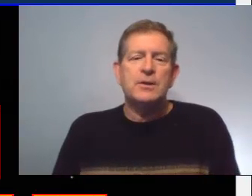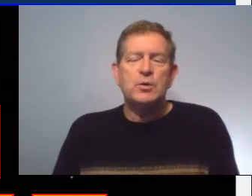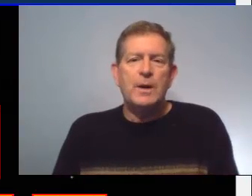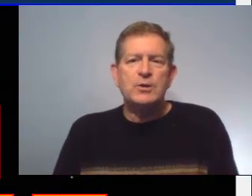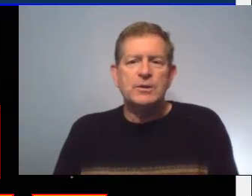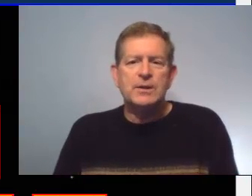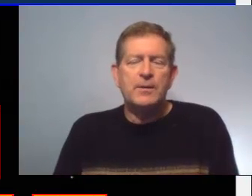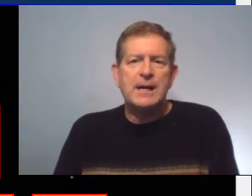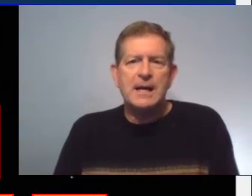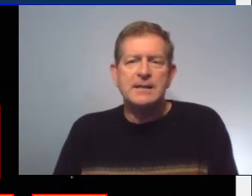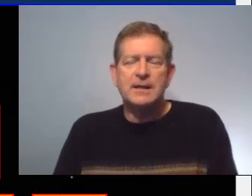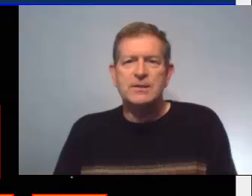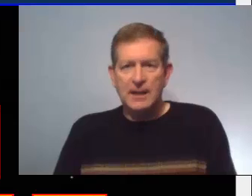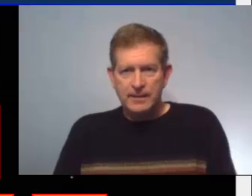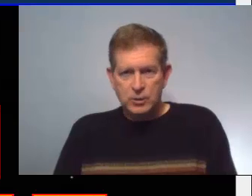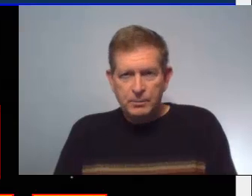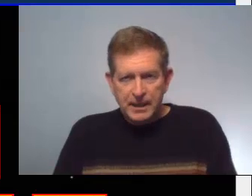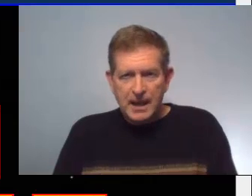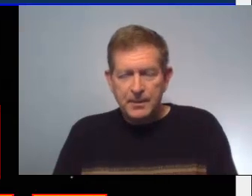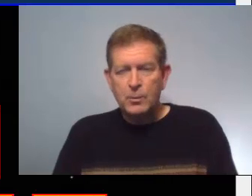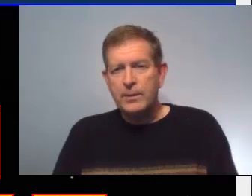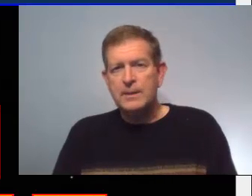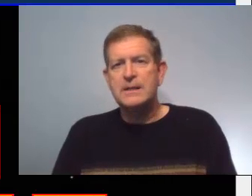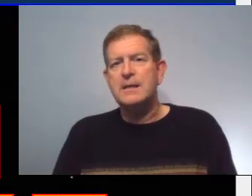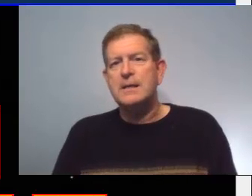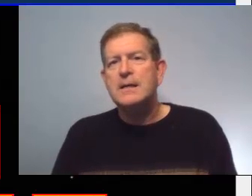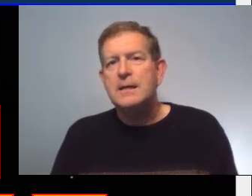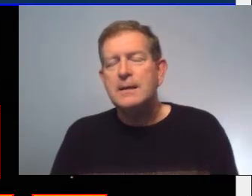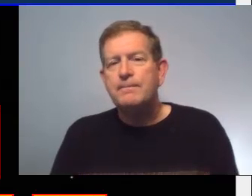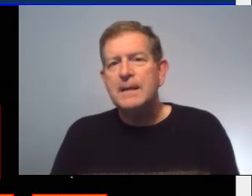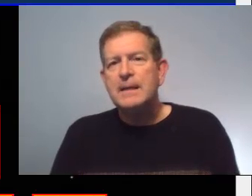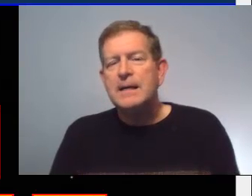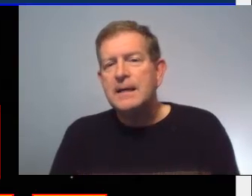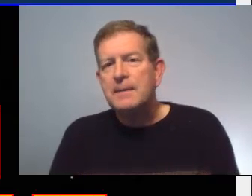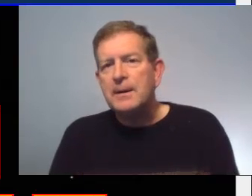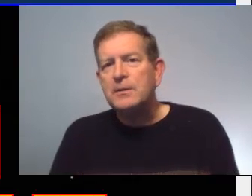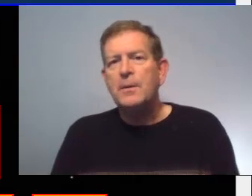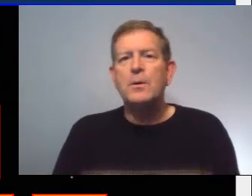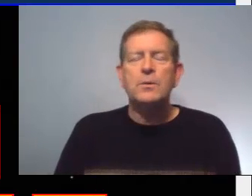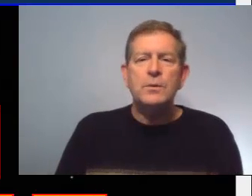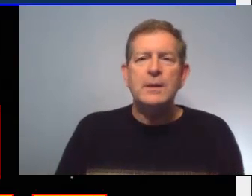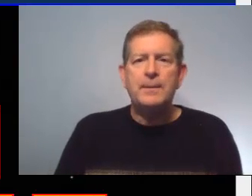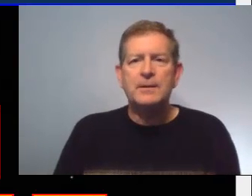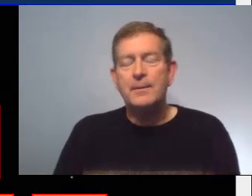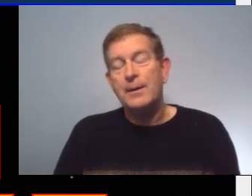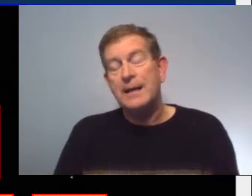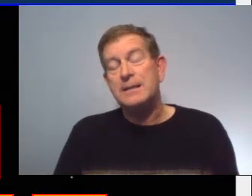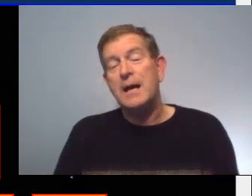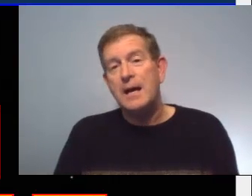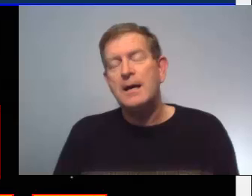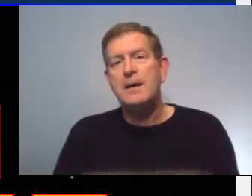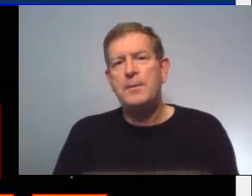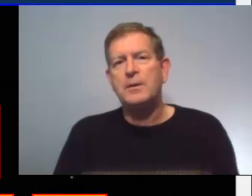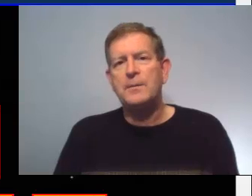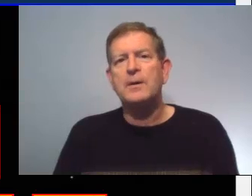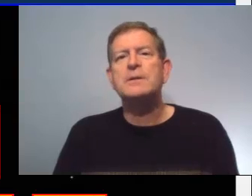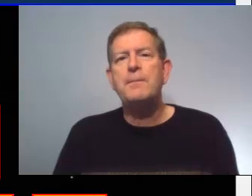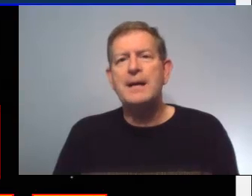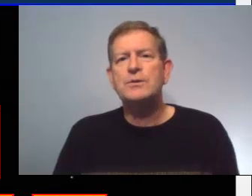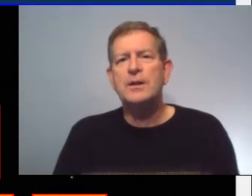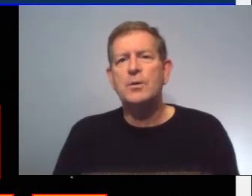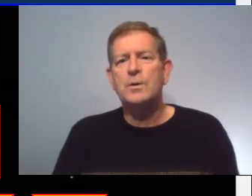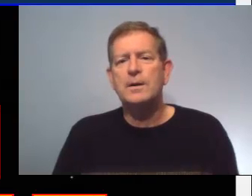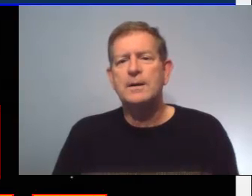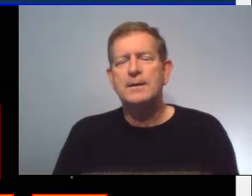in other situations, in other contexts. But you'll pick up on whether it's un appartement or une appartement, and it's un appartement.